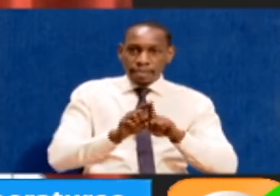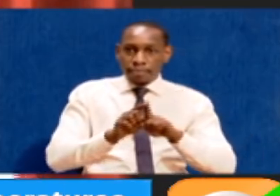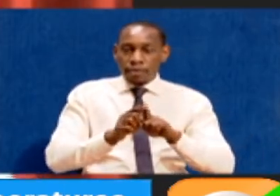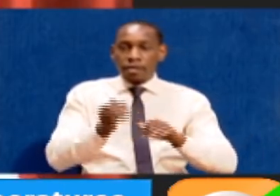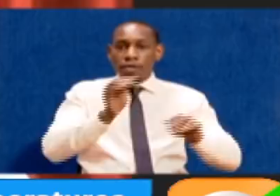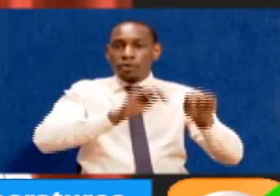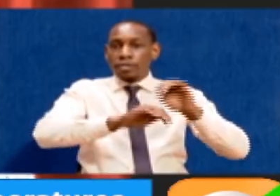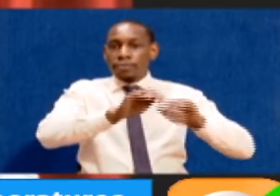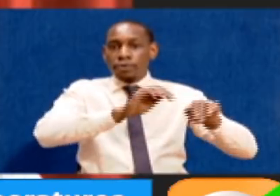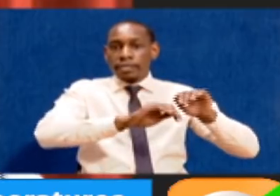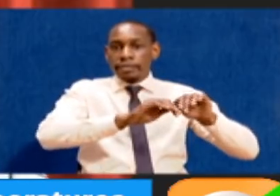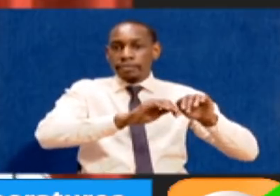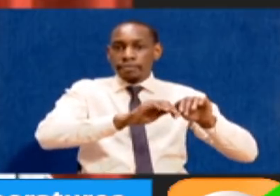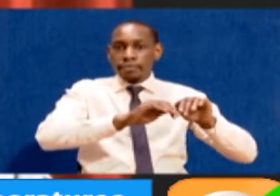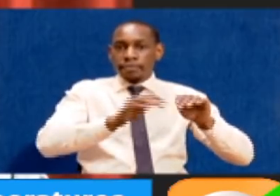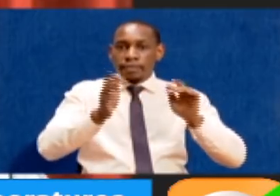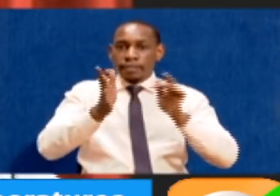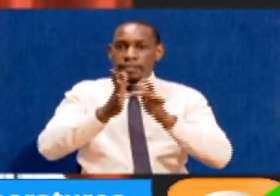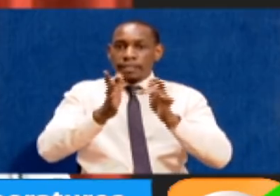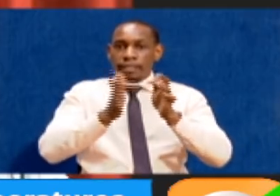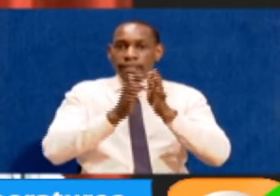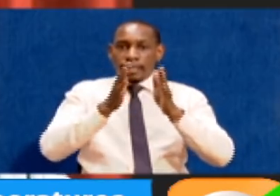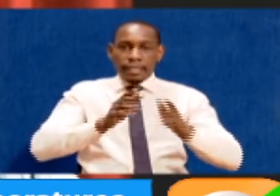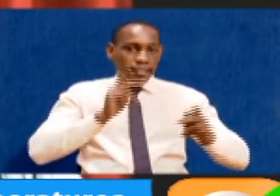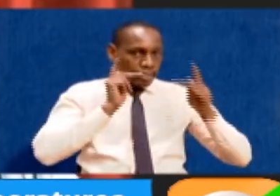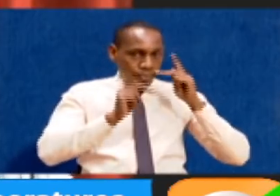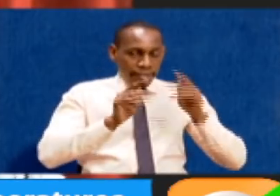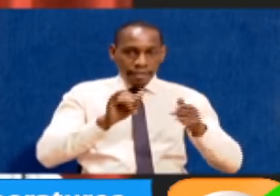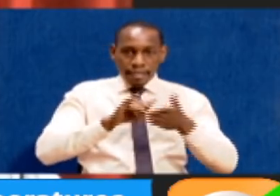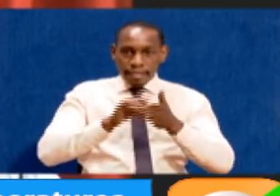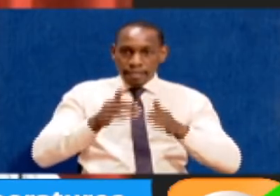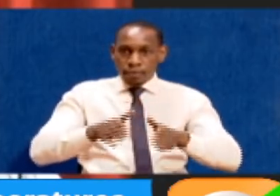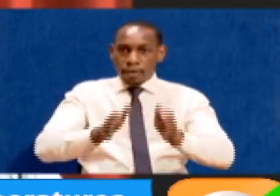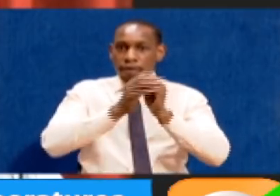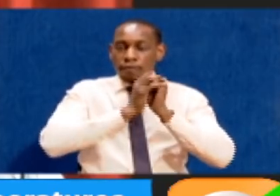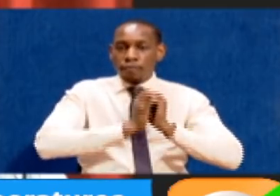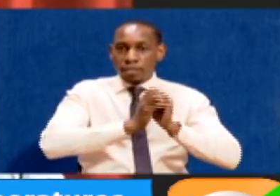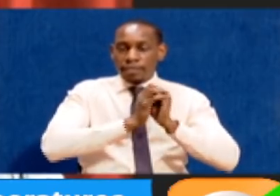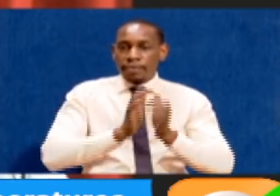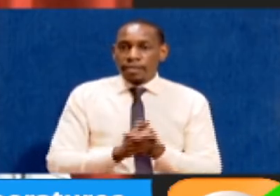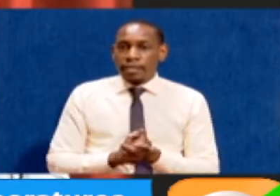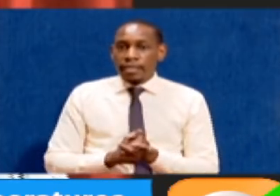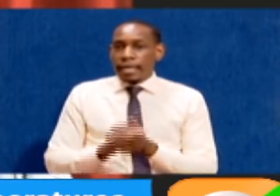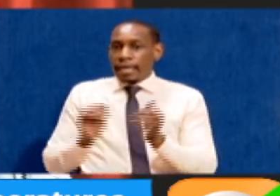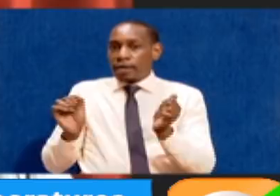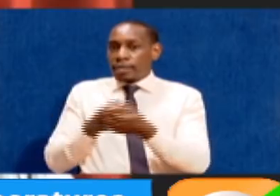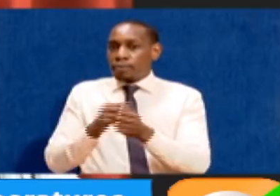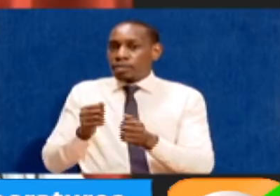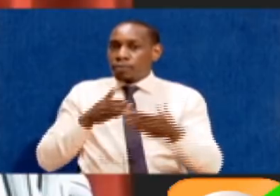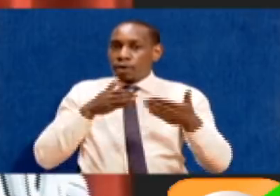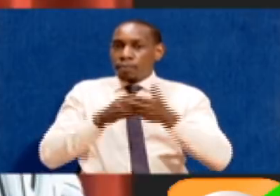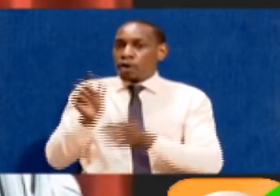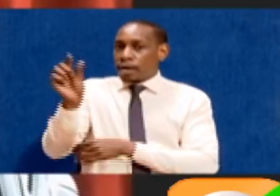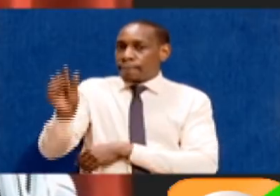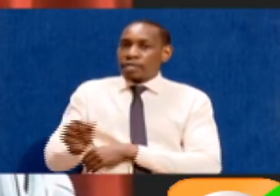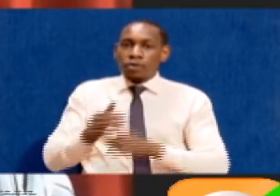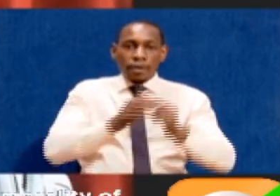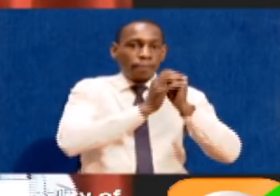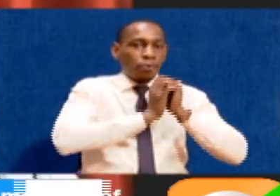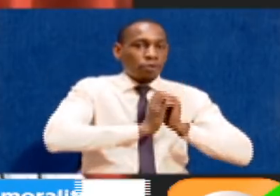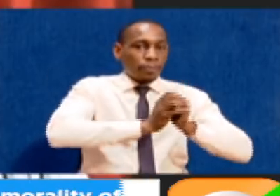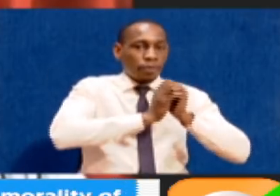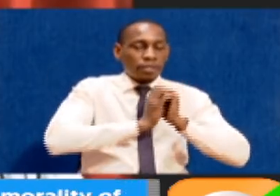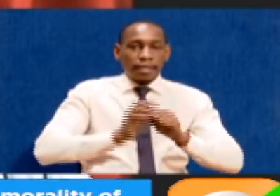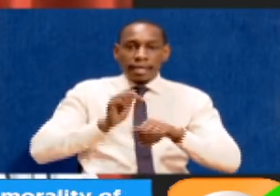giving in the Christian circles is a way of worship. So you cannot prevent somebody from